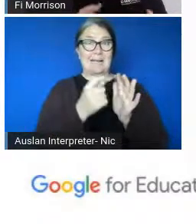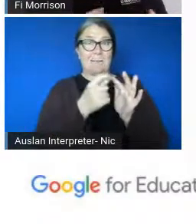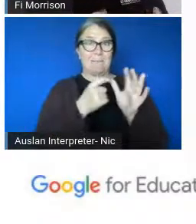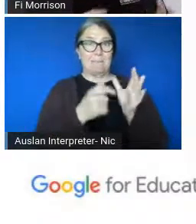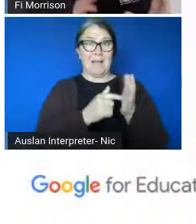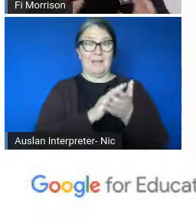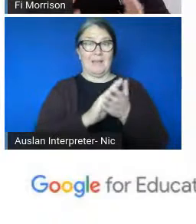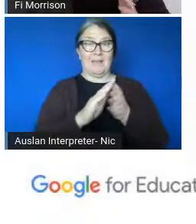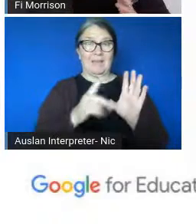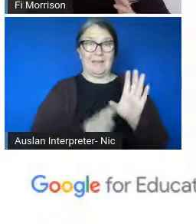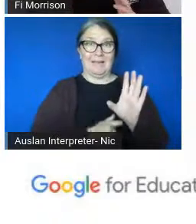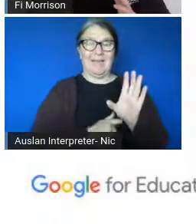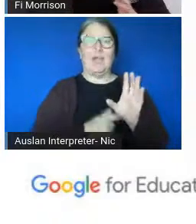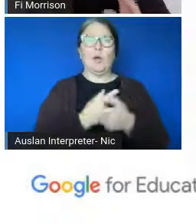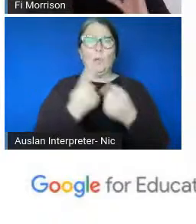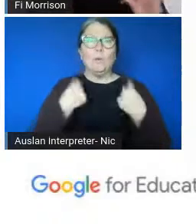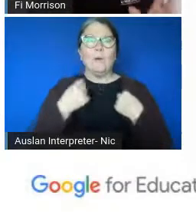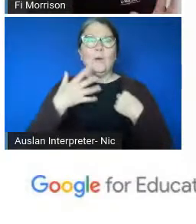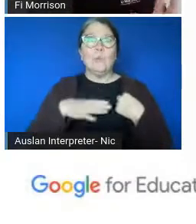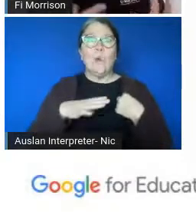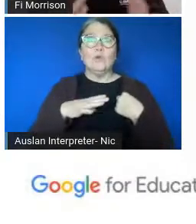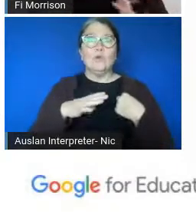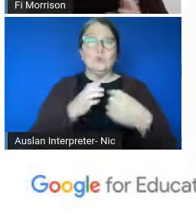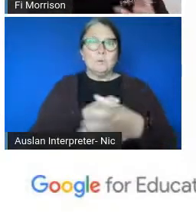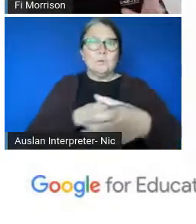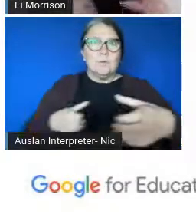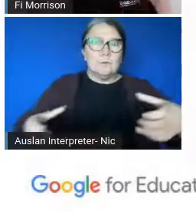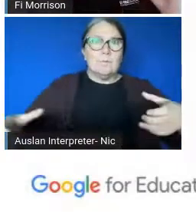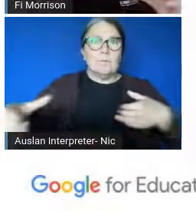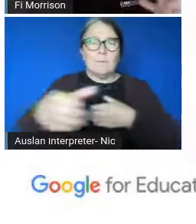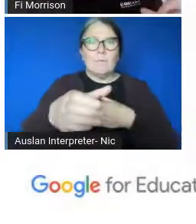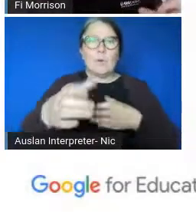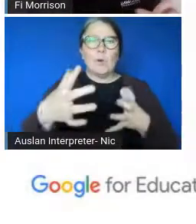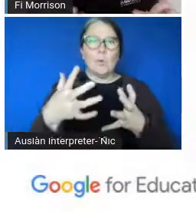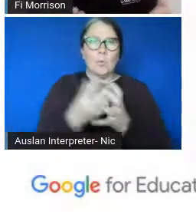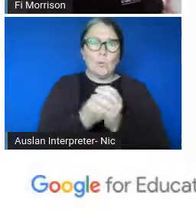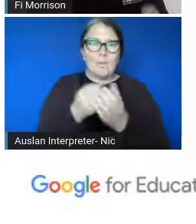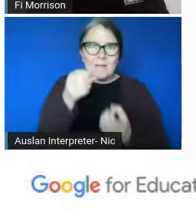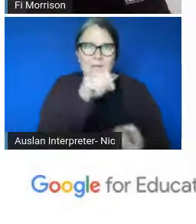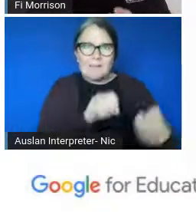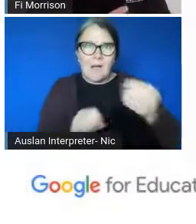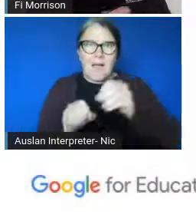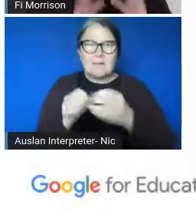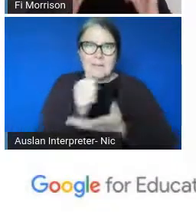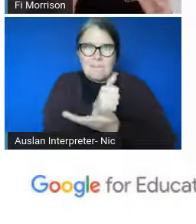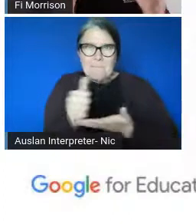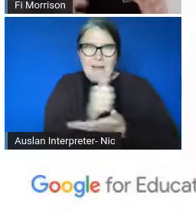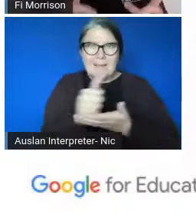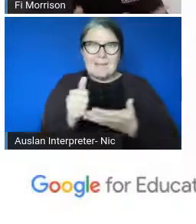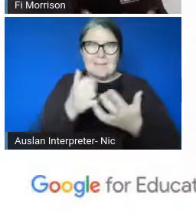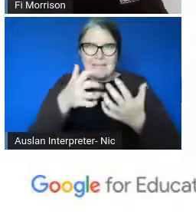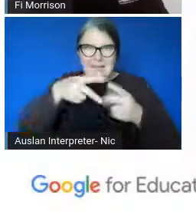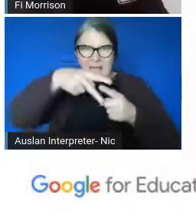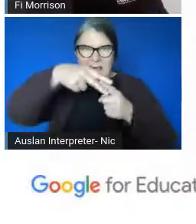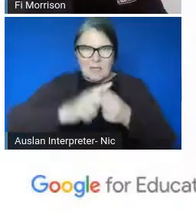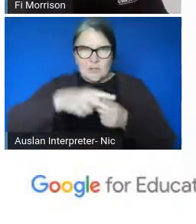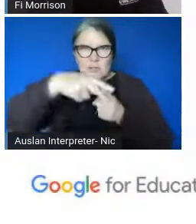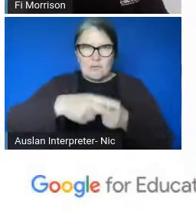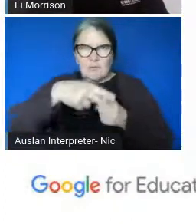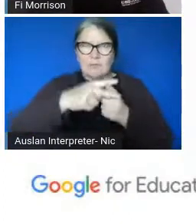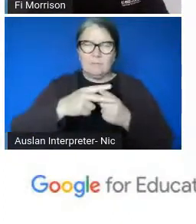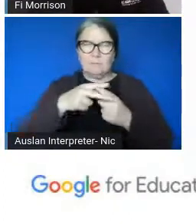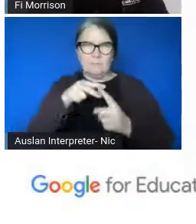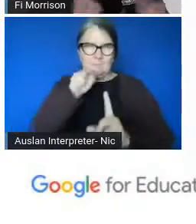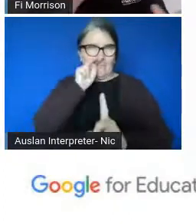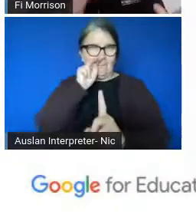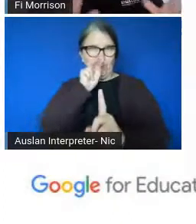a science, technology, engineering, mathematics kind of lens. And I remember the thing that I remember most from that